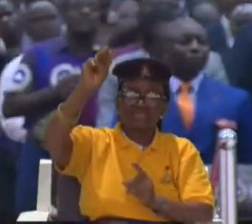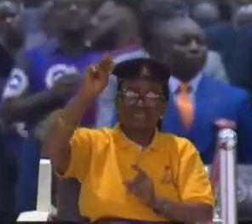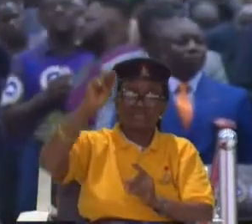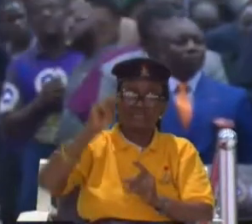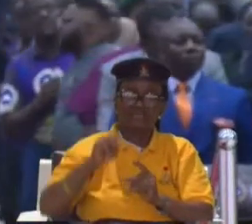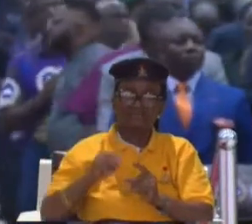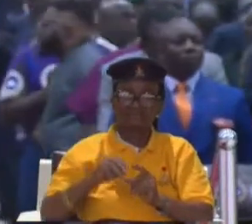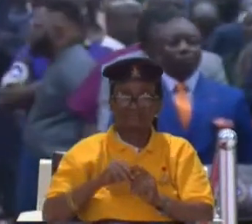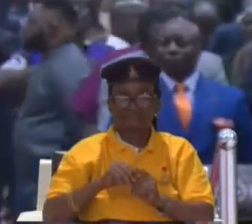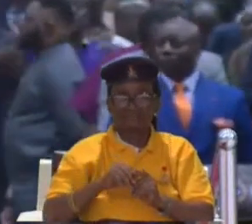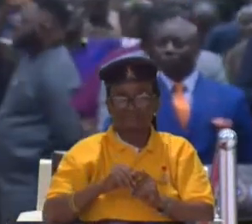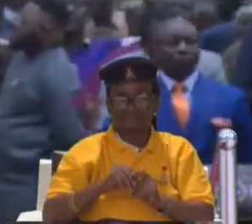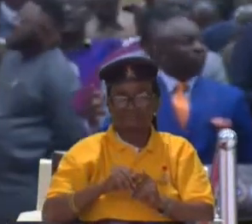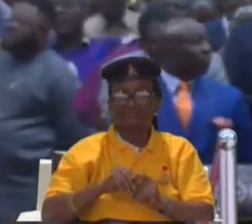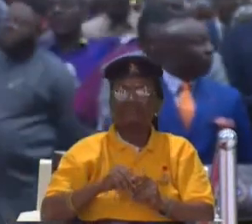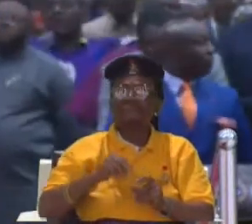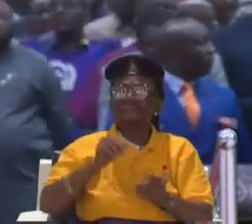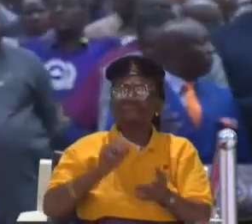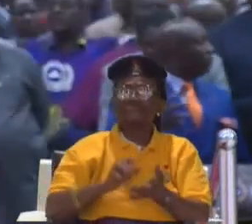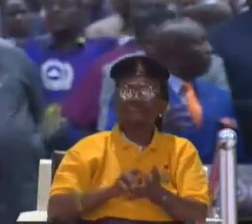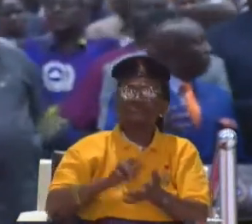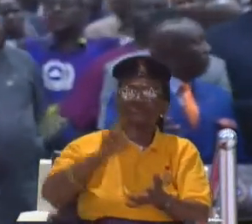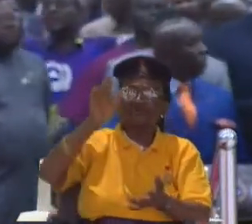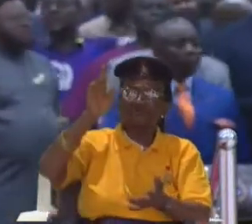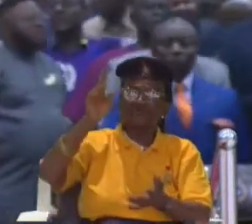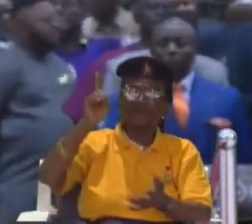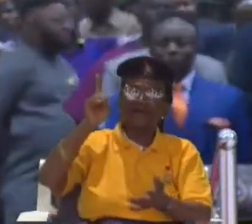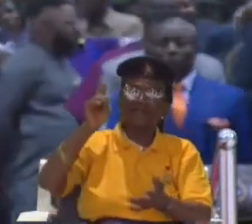Keep on glorifying his holy name.